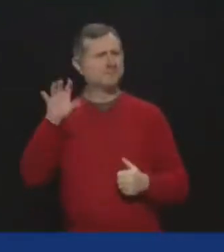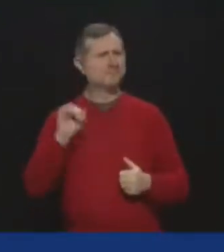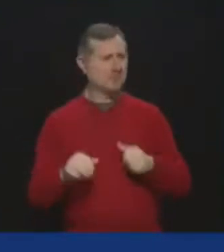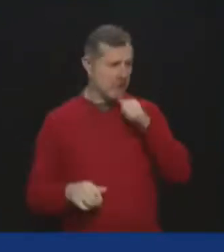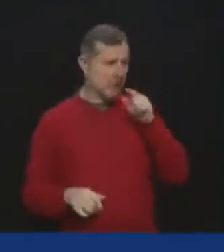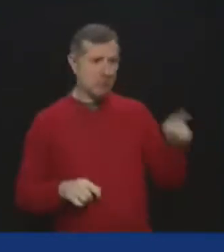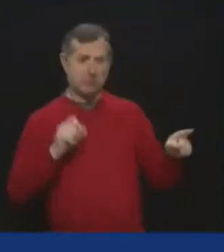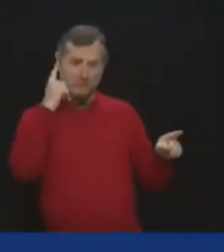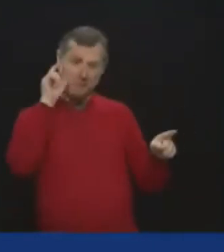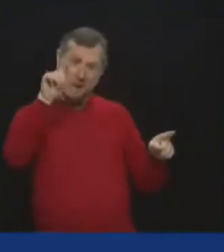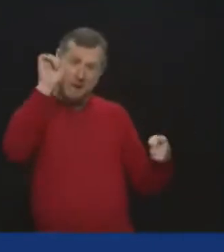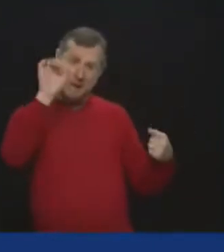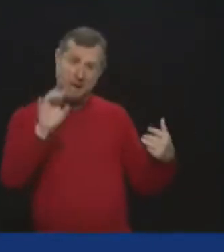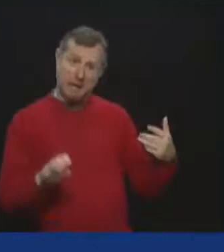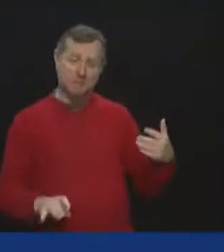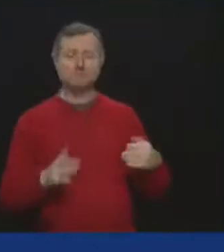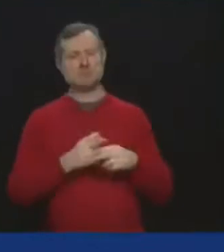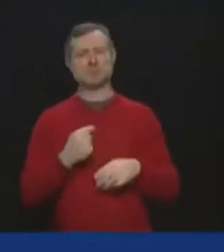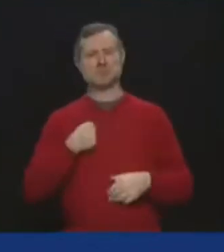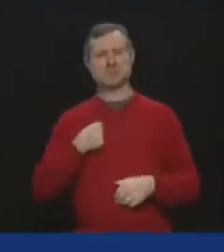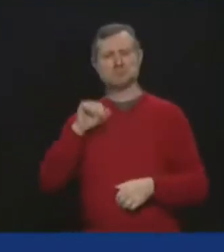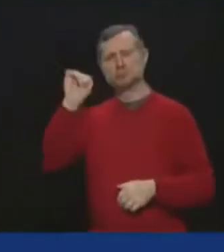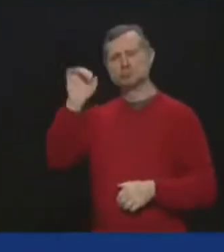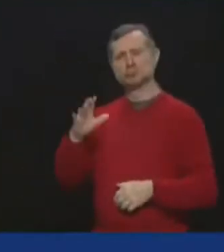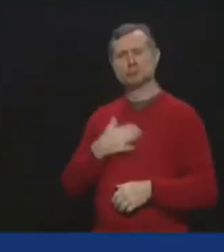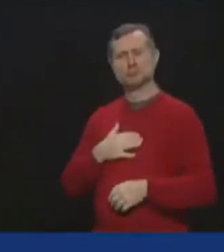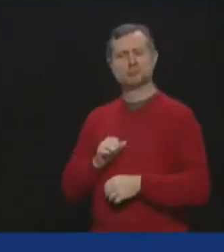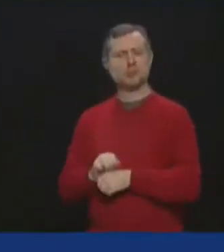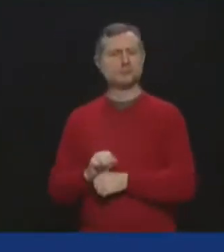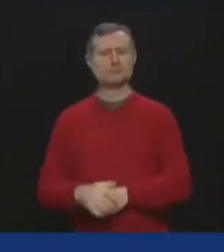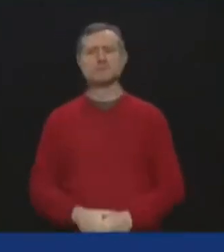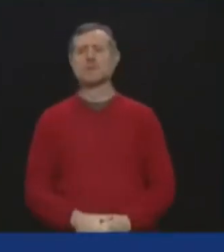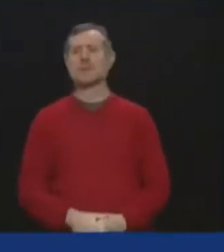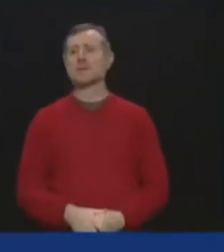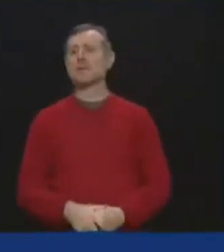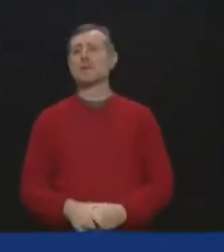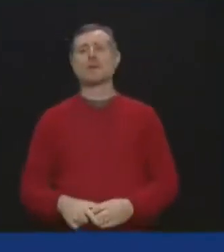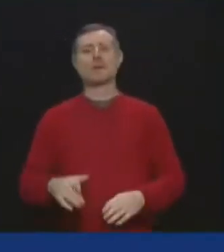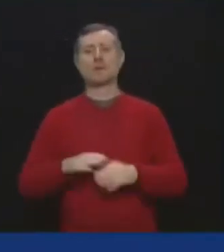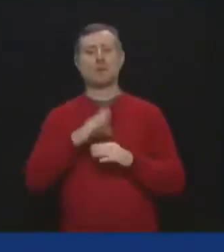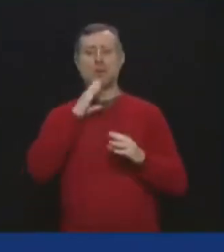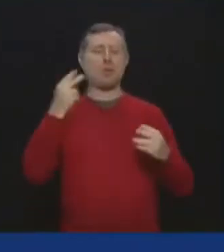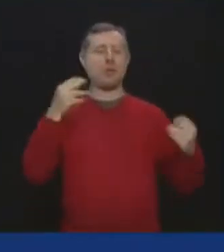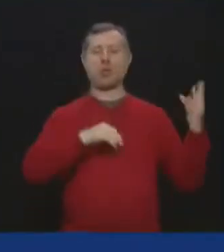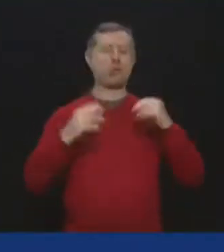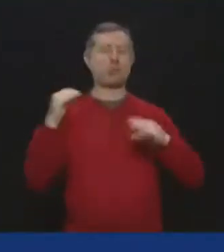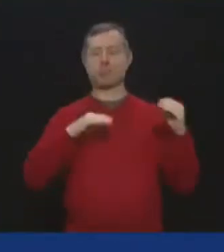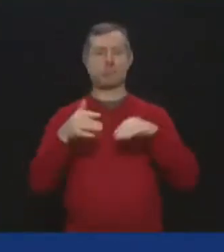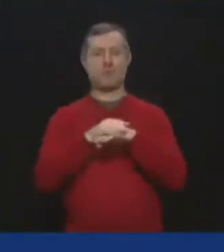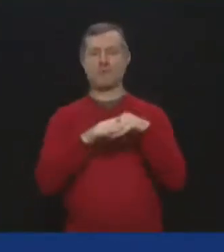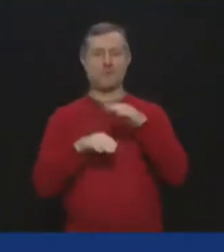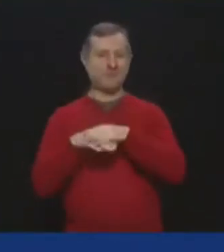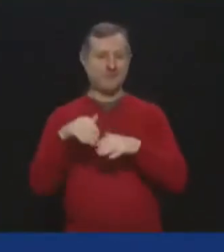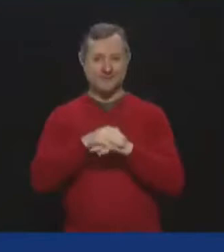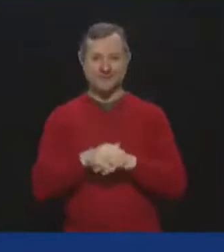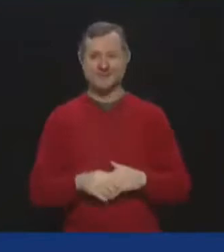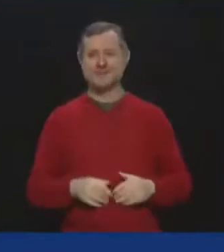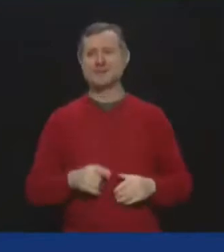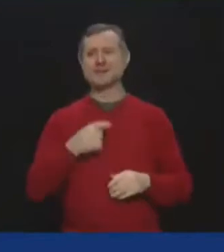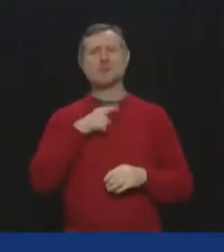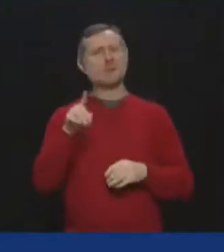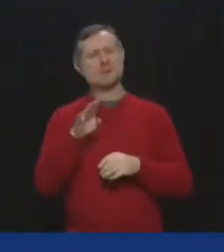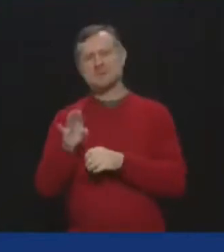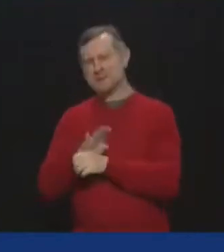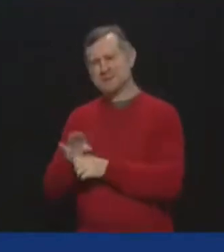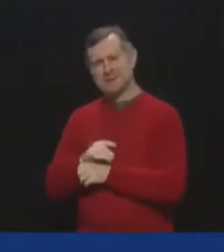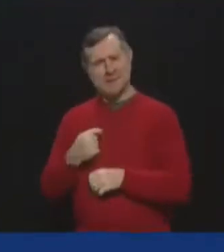That should never have been your job. Yeah, so it's actually one of my jobs. No, because you're busy.